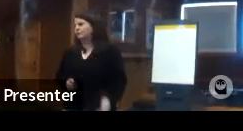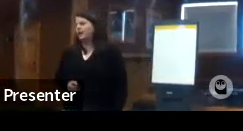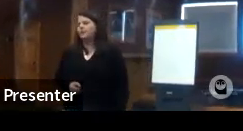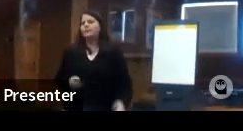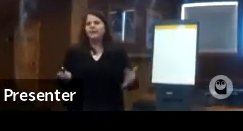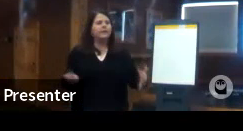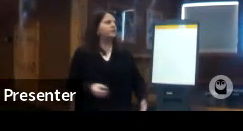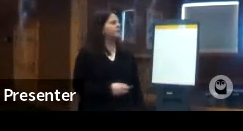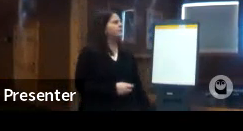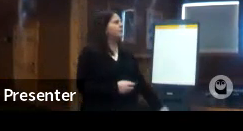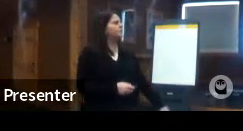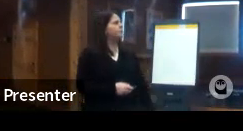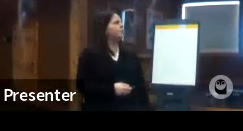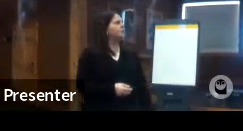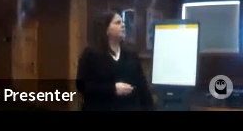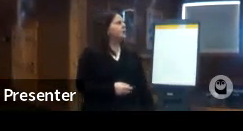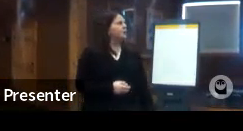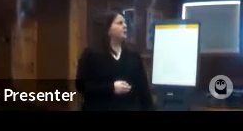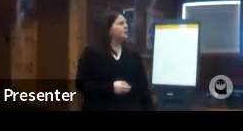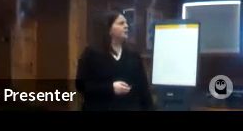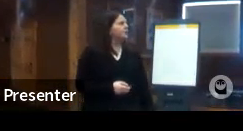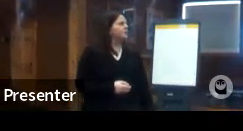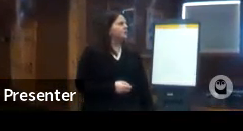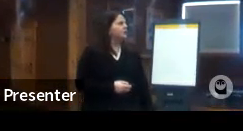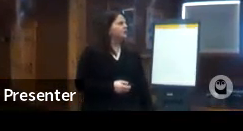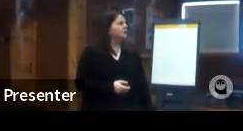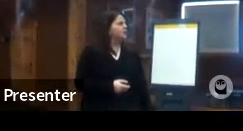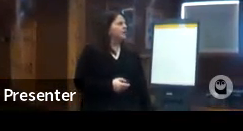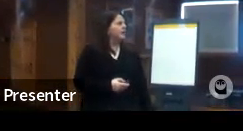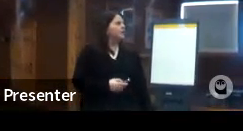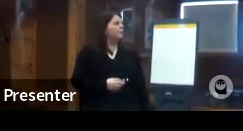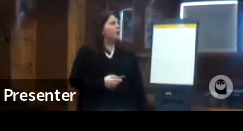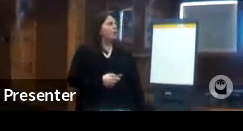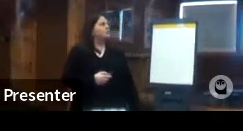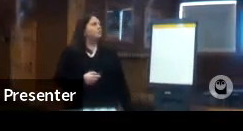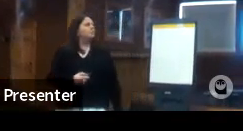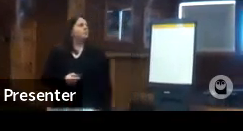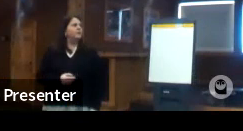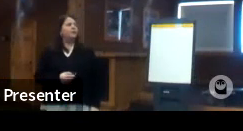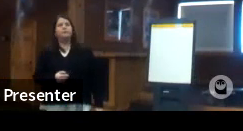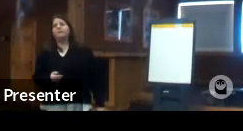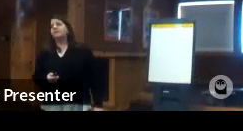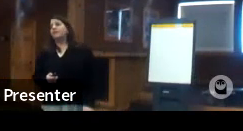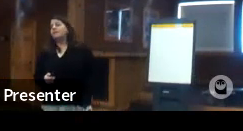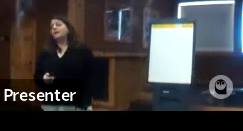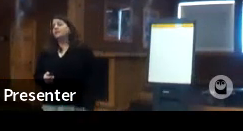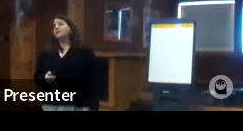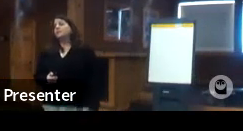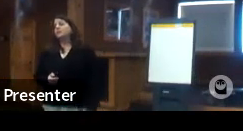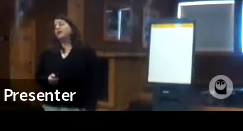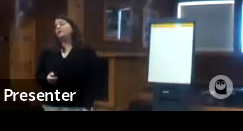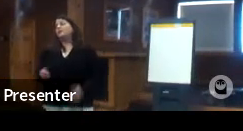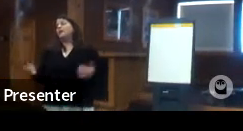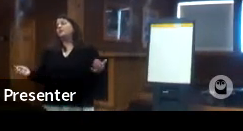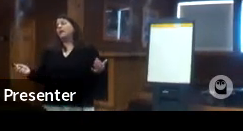to turn, right? But that's just an example. So we want to address those issues. We also can be helpful if the defense has